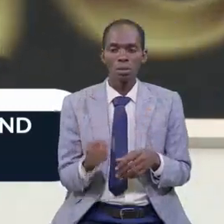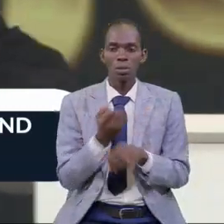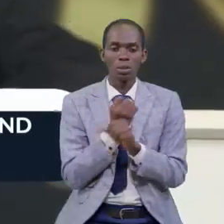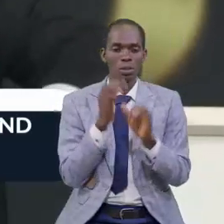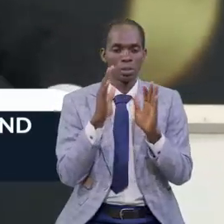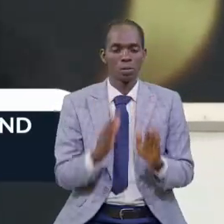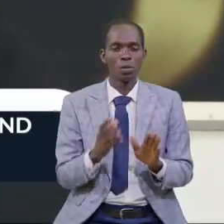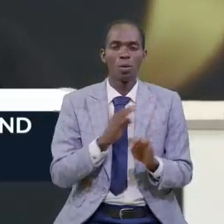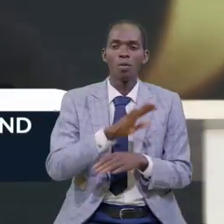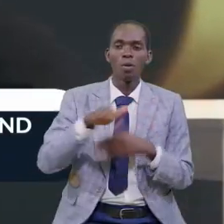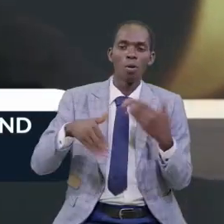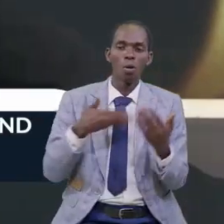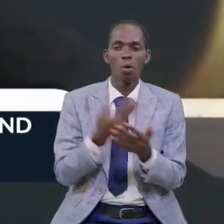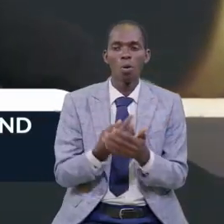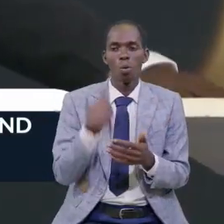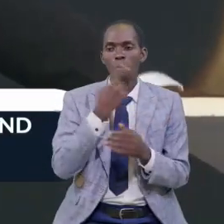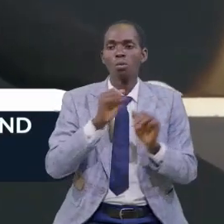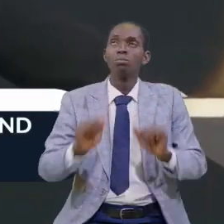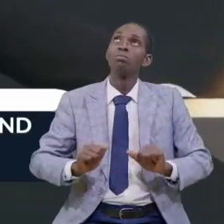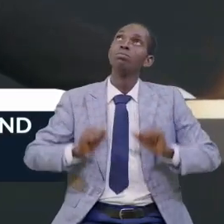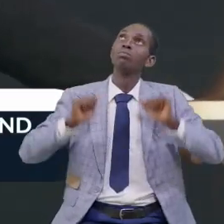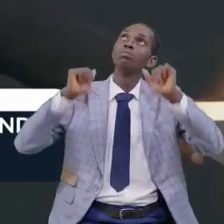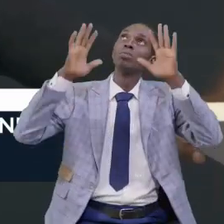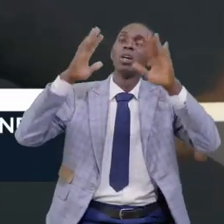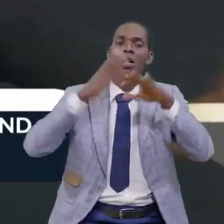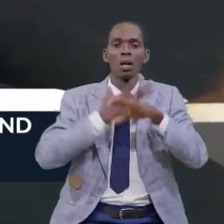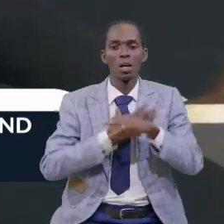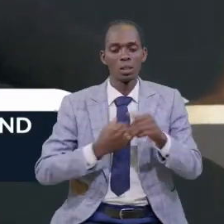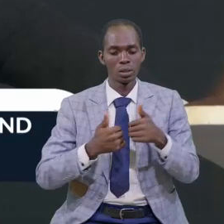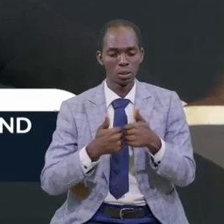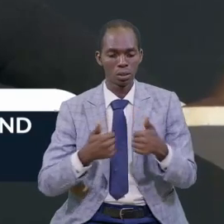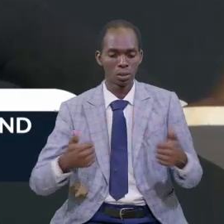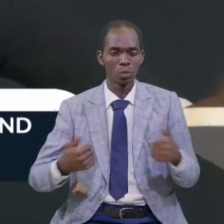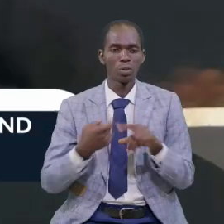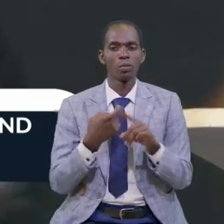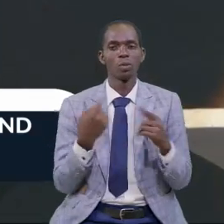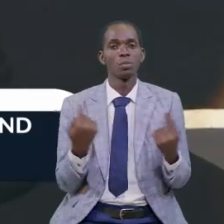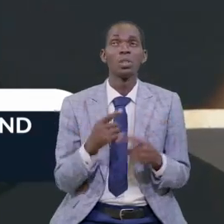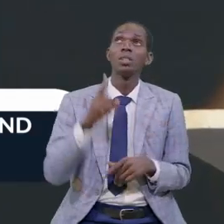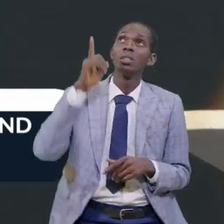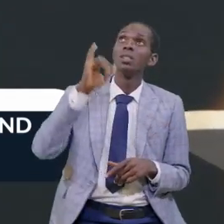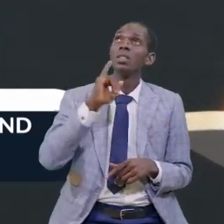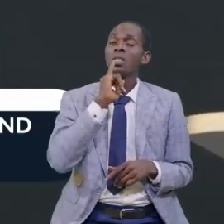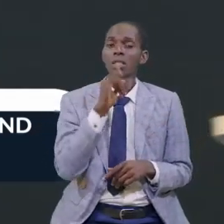surrender and separate from sin. He is the justifier. Look